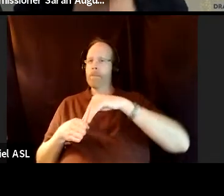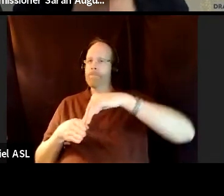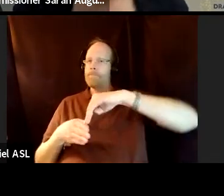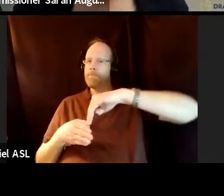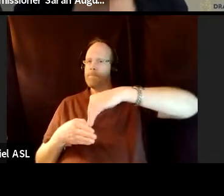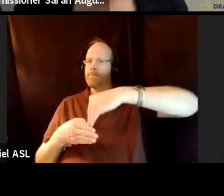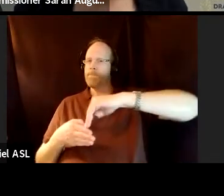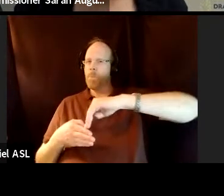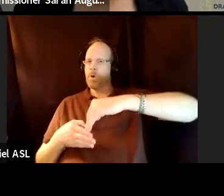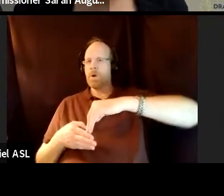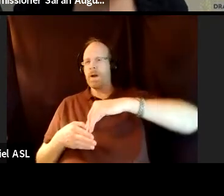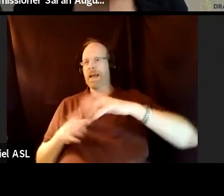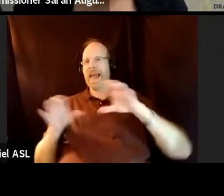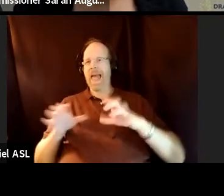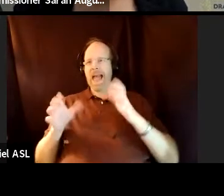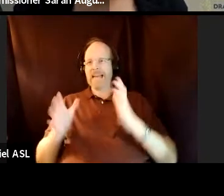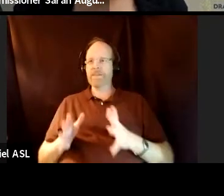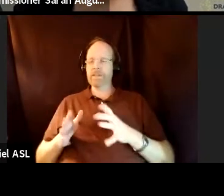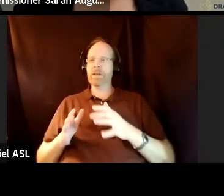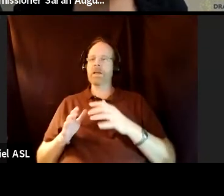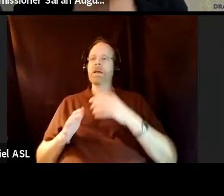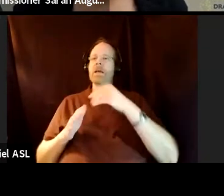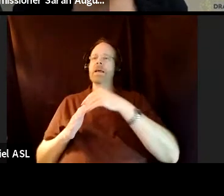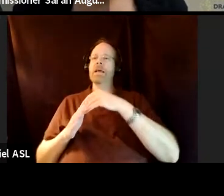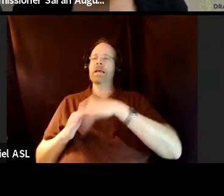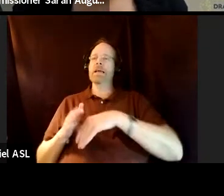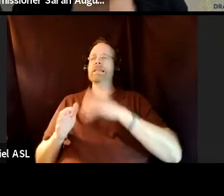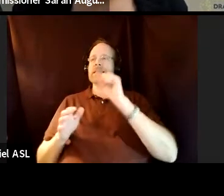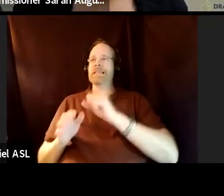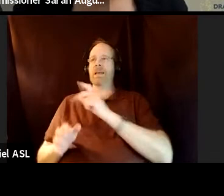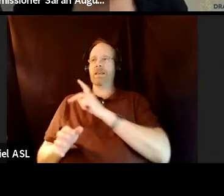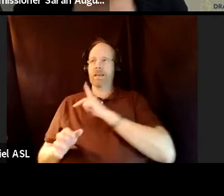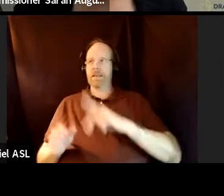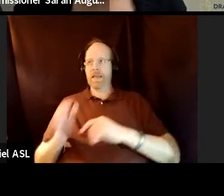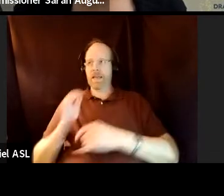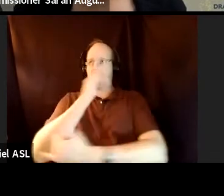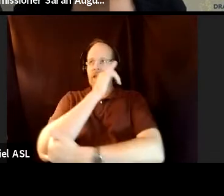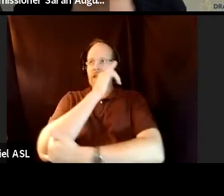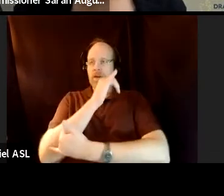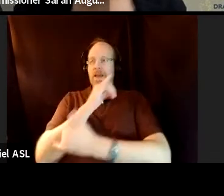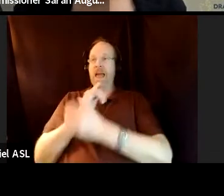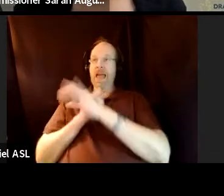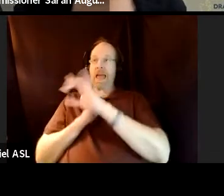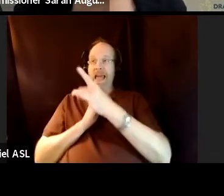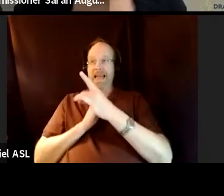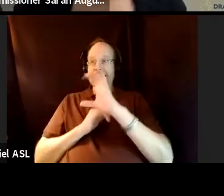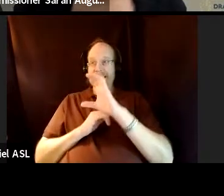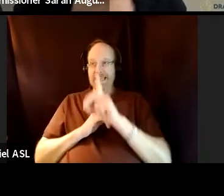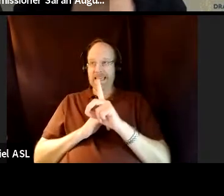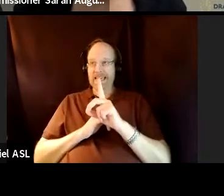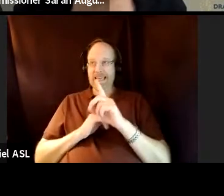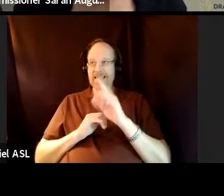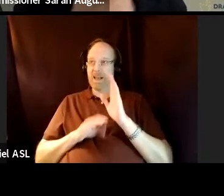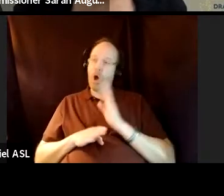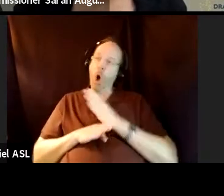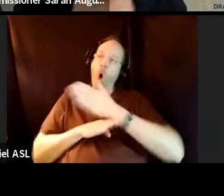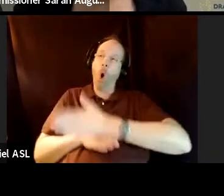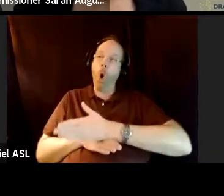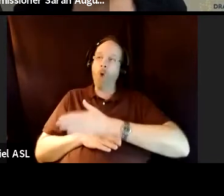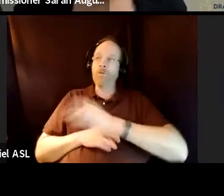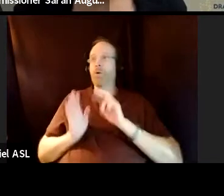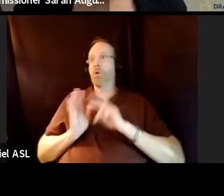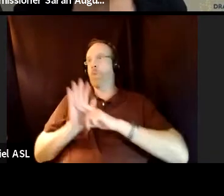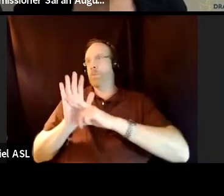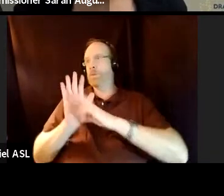activist in South King County just in general. The 8th CD, I understand, is fairly well overrepresented.